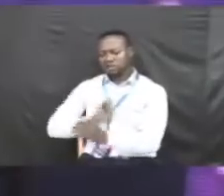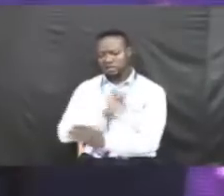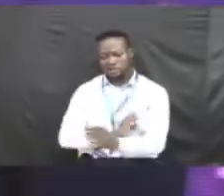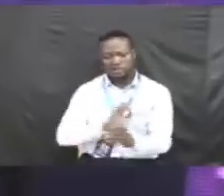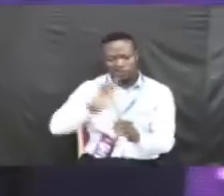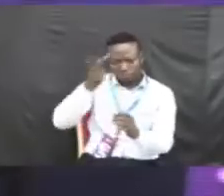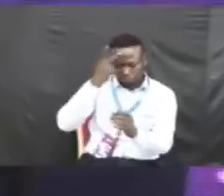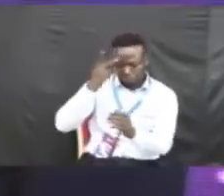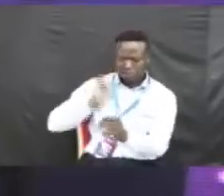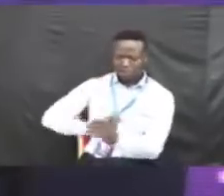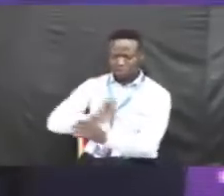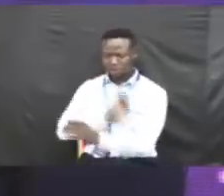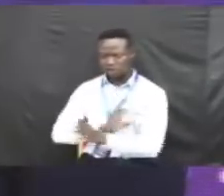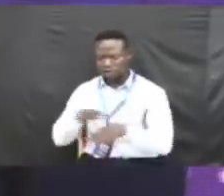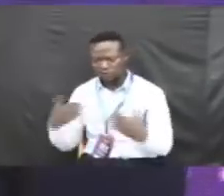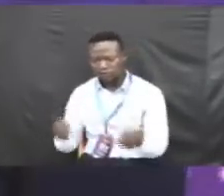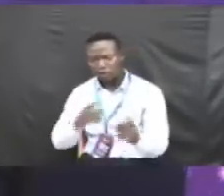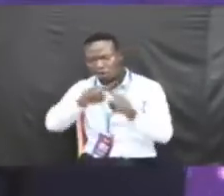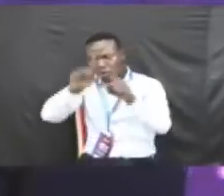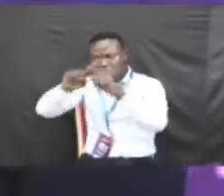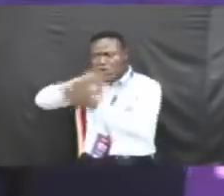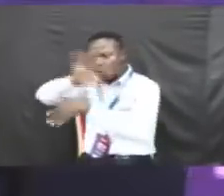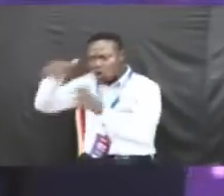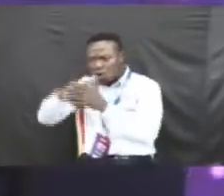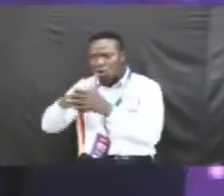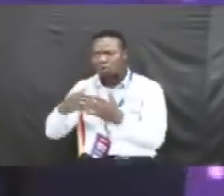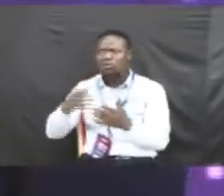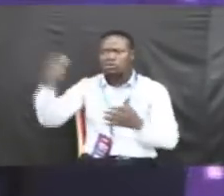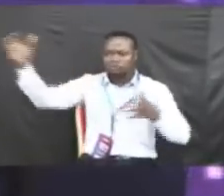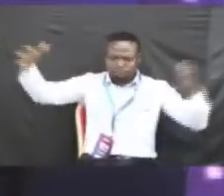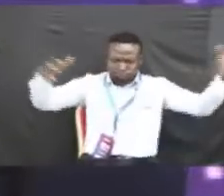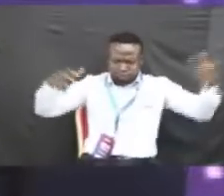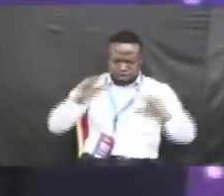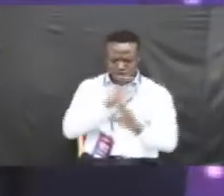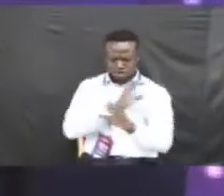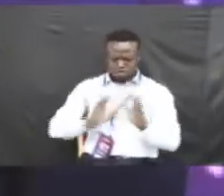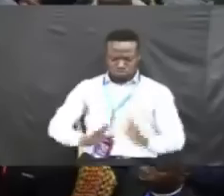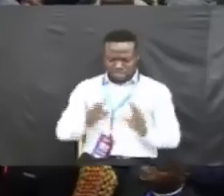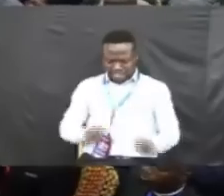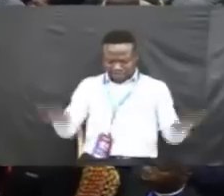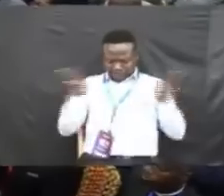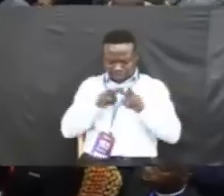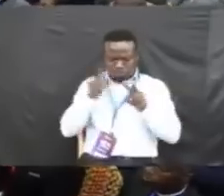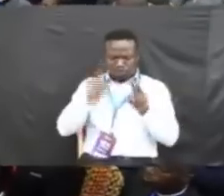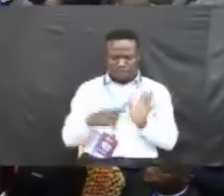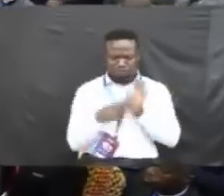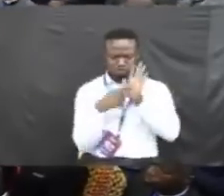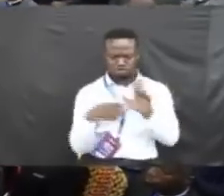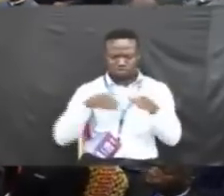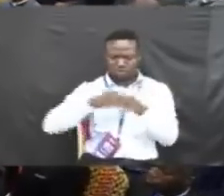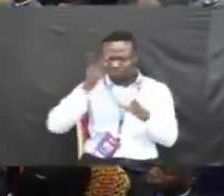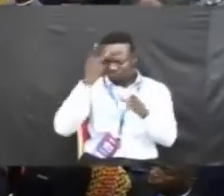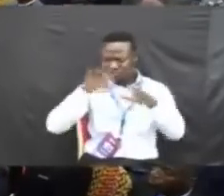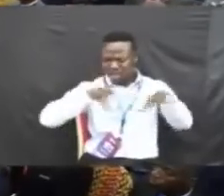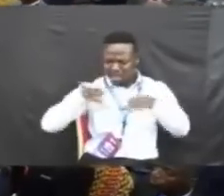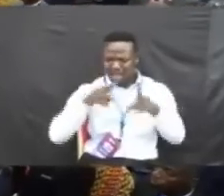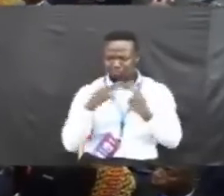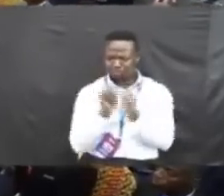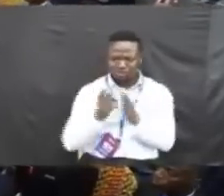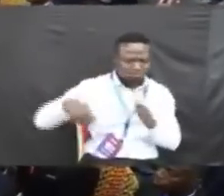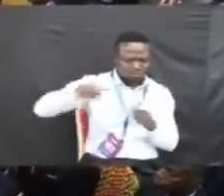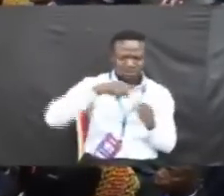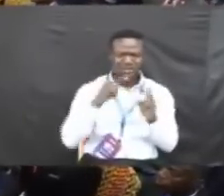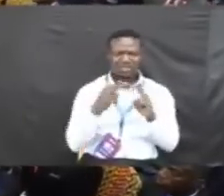party executives etc. to bring their Christian values to bear on their political life and